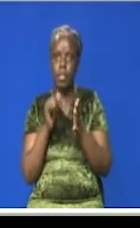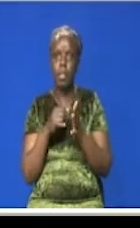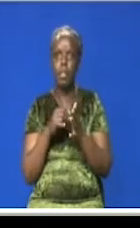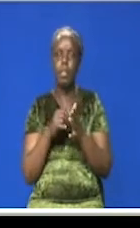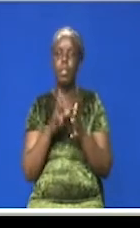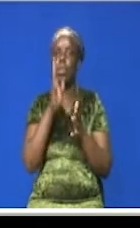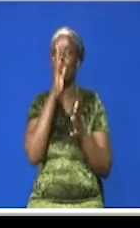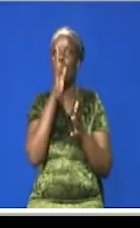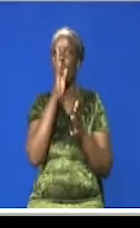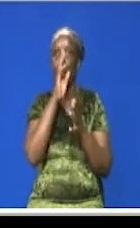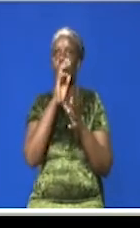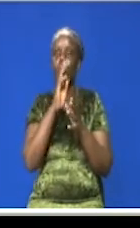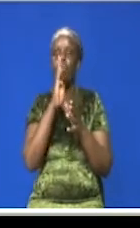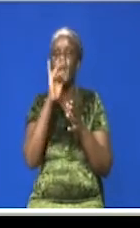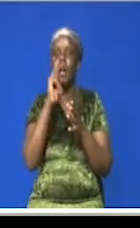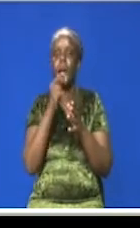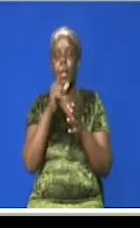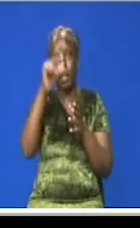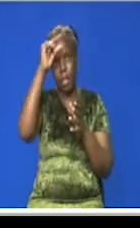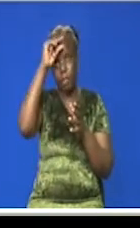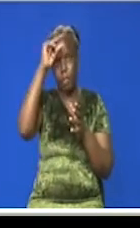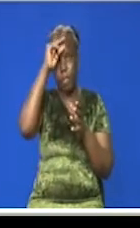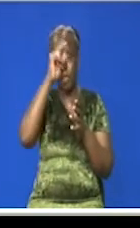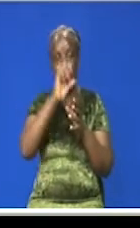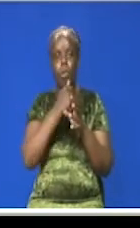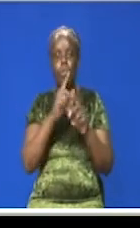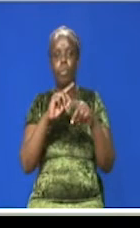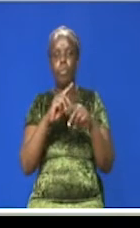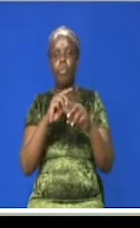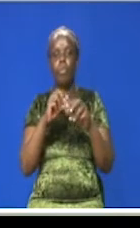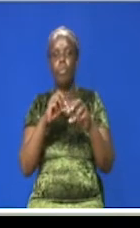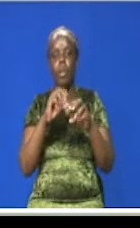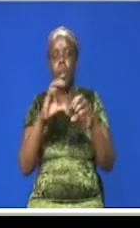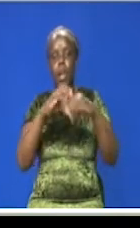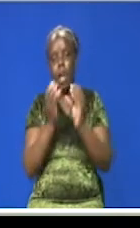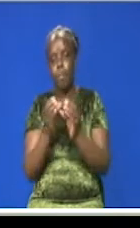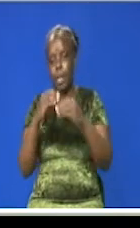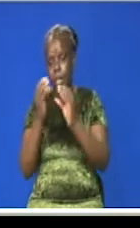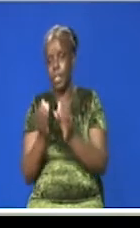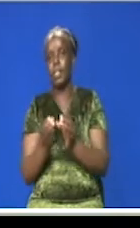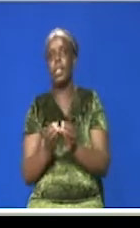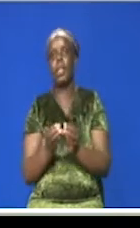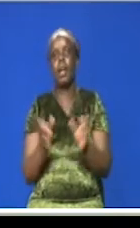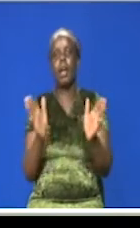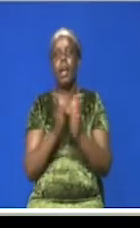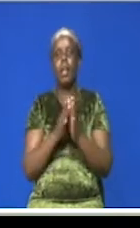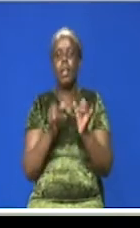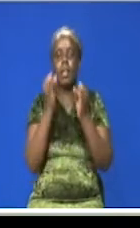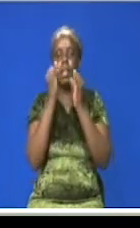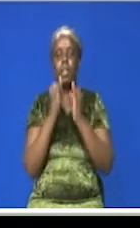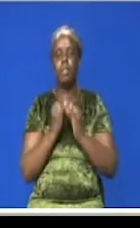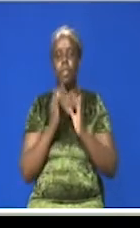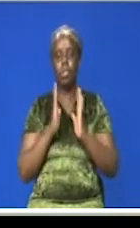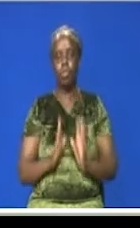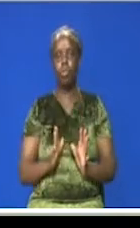to borrowing by the government from firms and individuals within